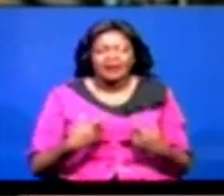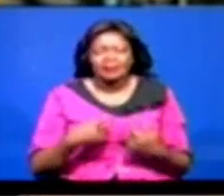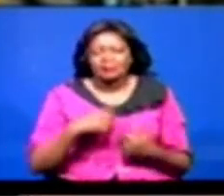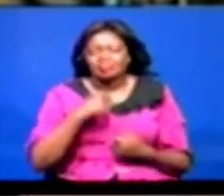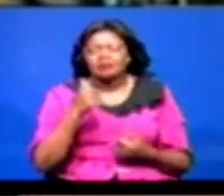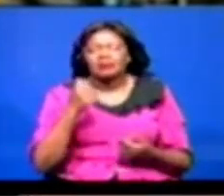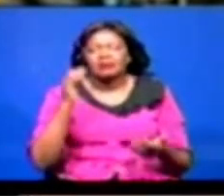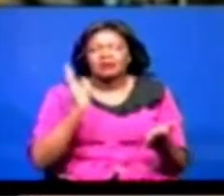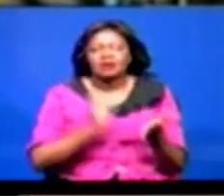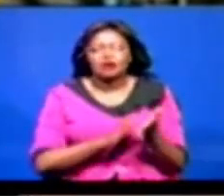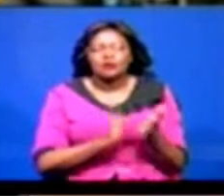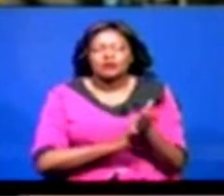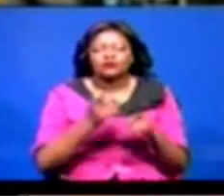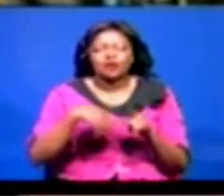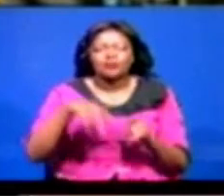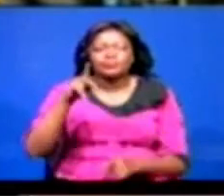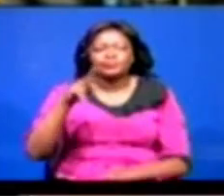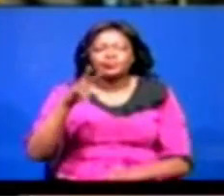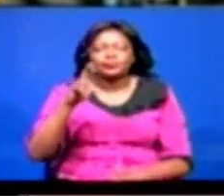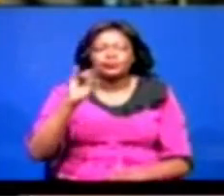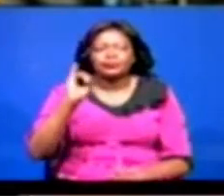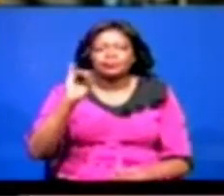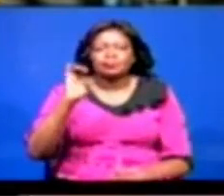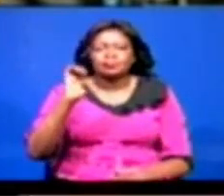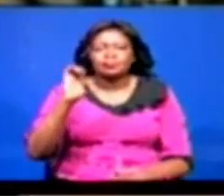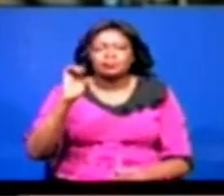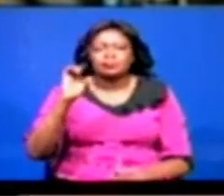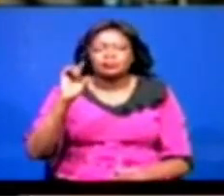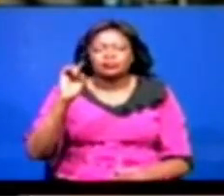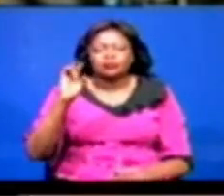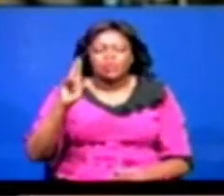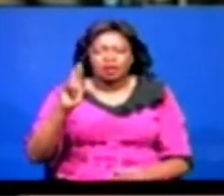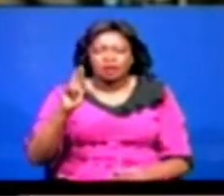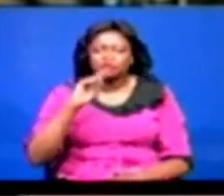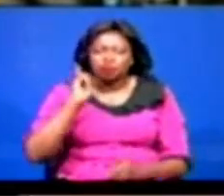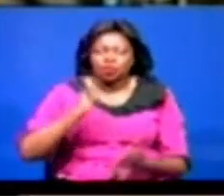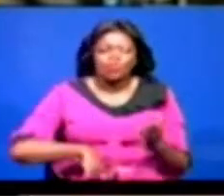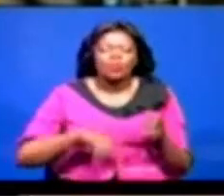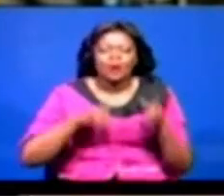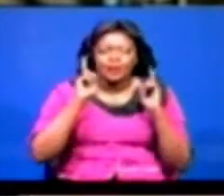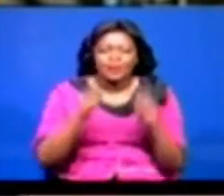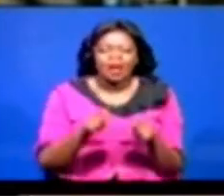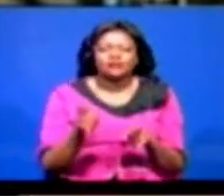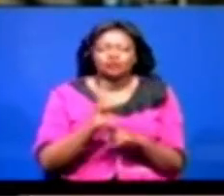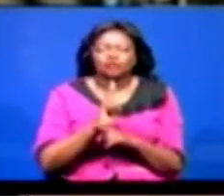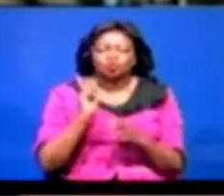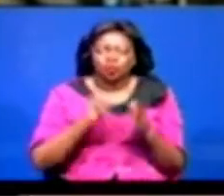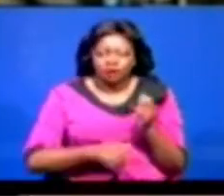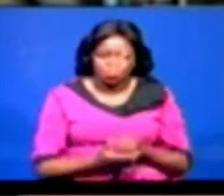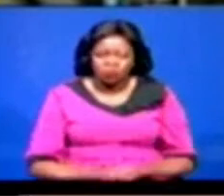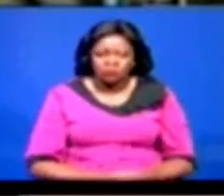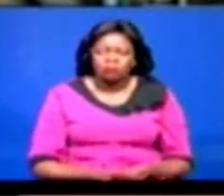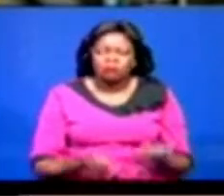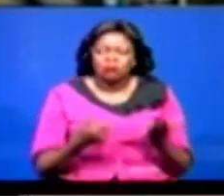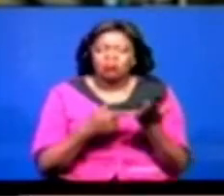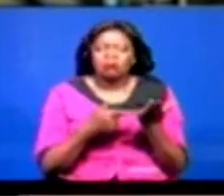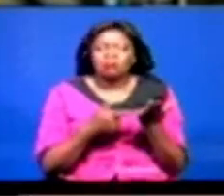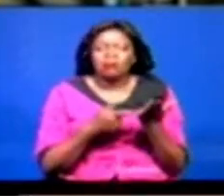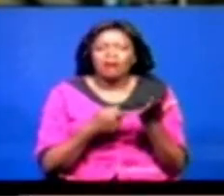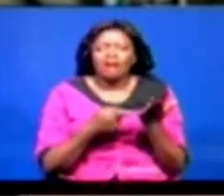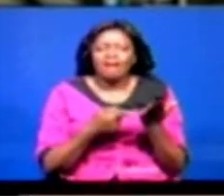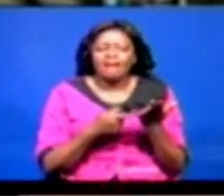recommendations, which then, one of which was that we must employ, or we should employ the use of technology in